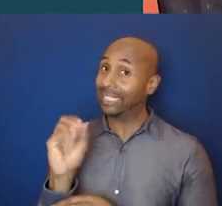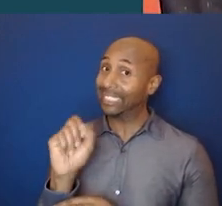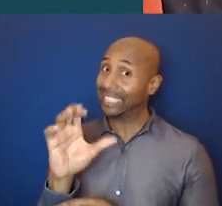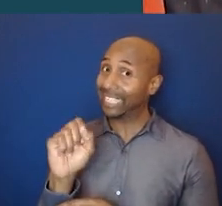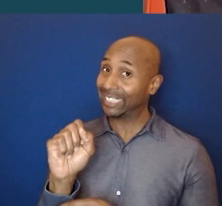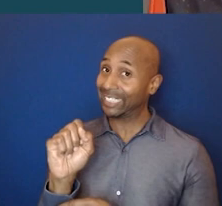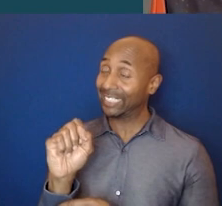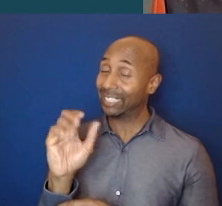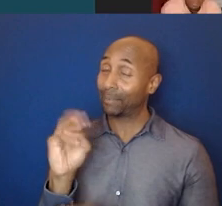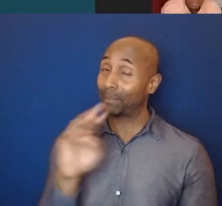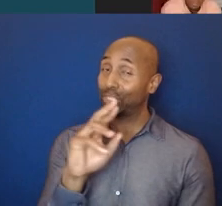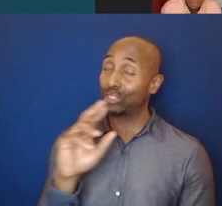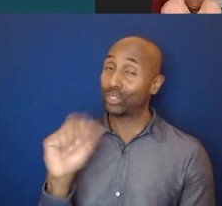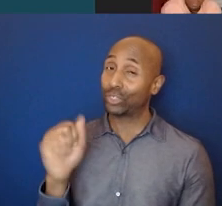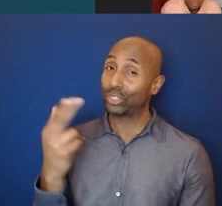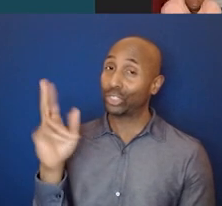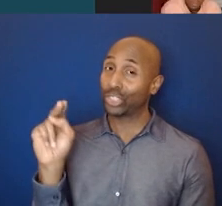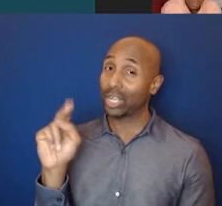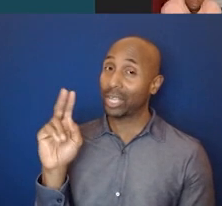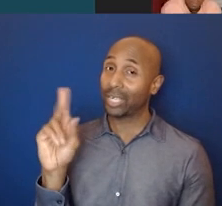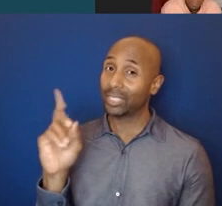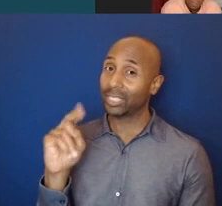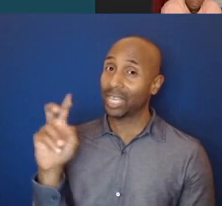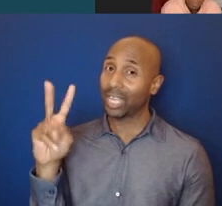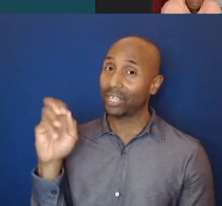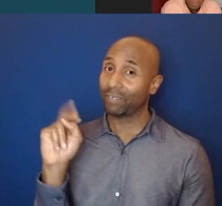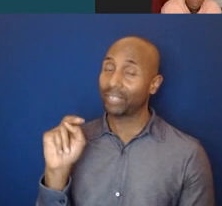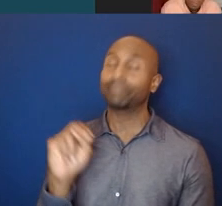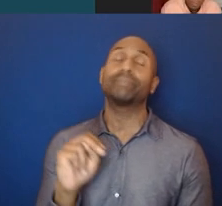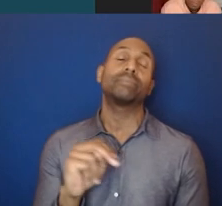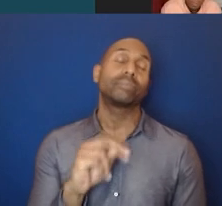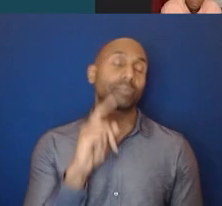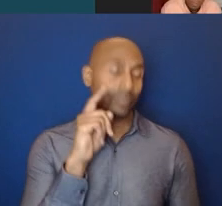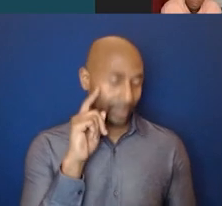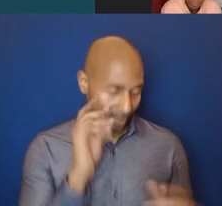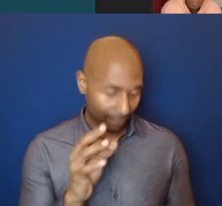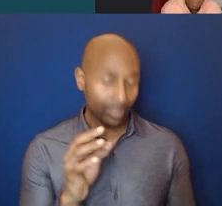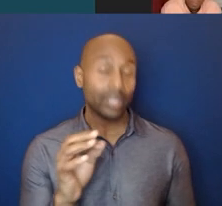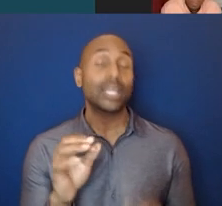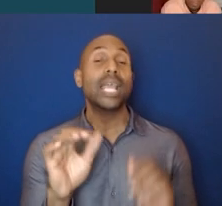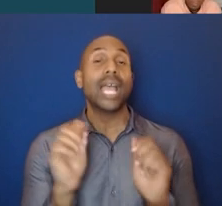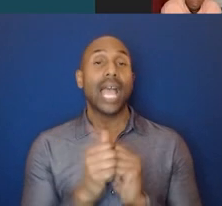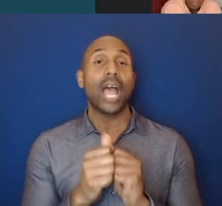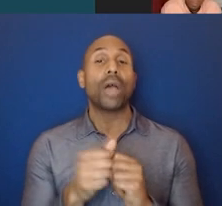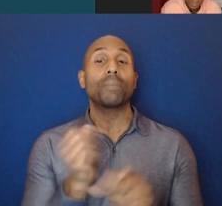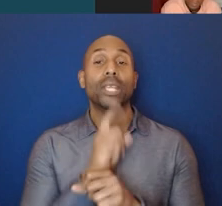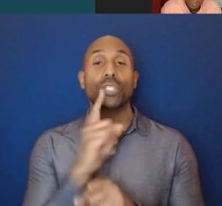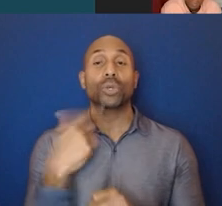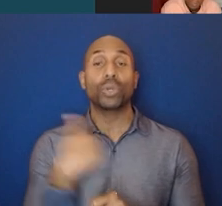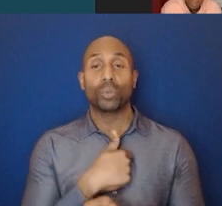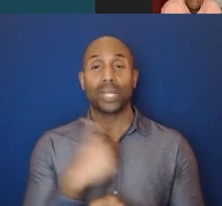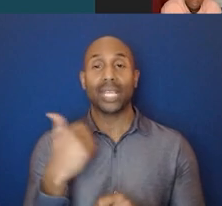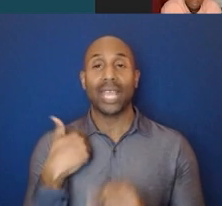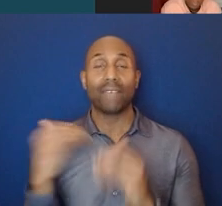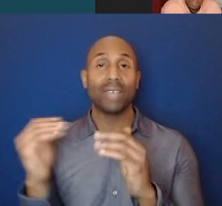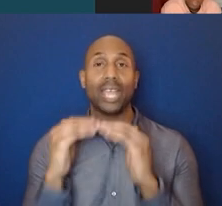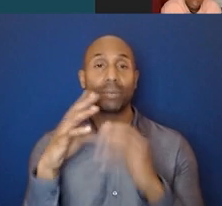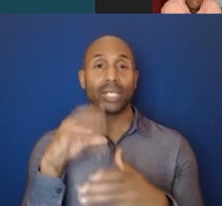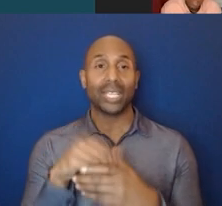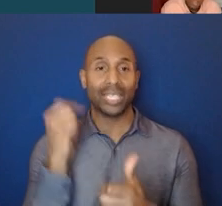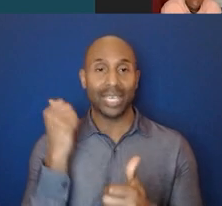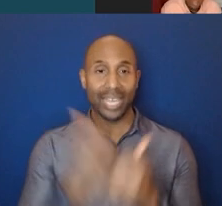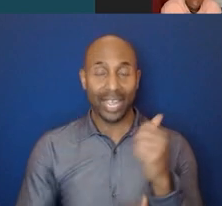Absolutely. So the way we make sure we have equity in every policy is appoint the first ever chief